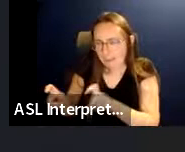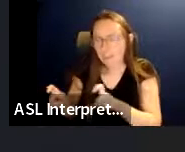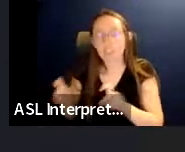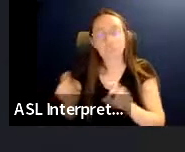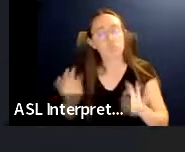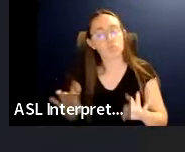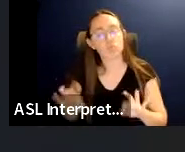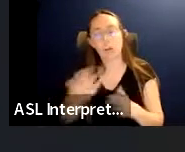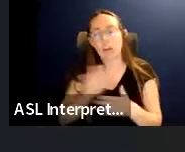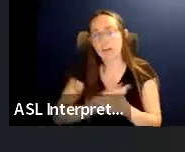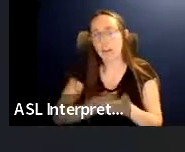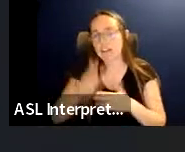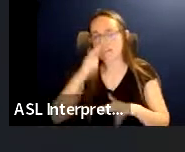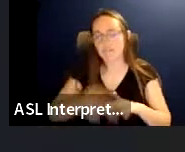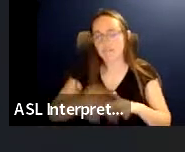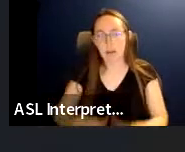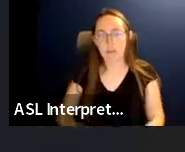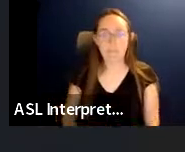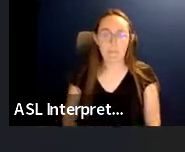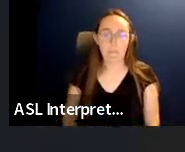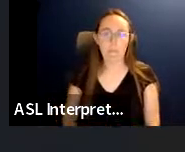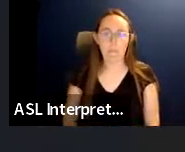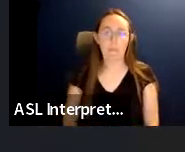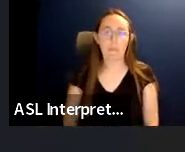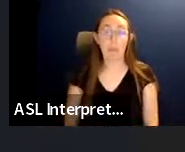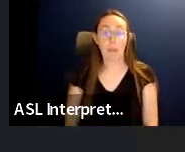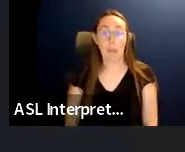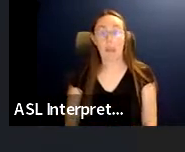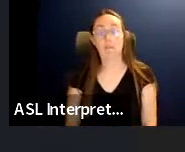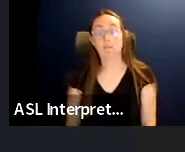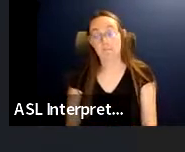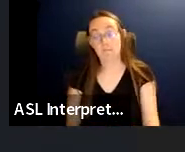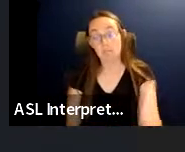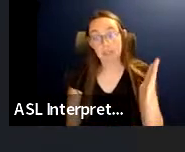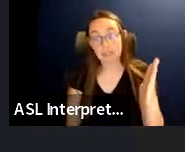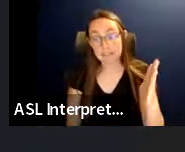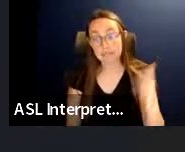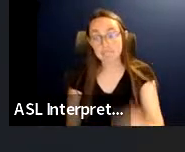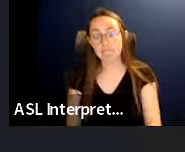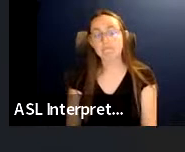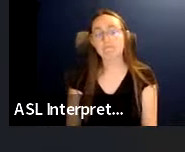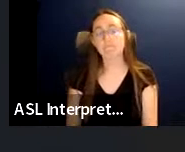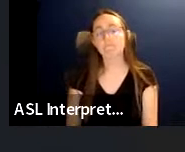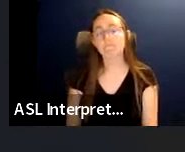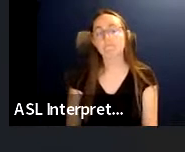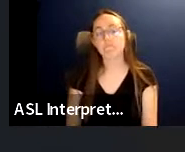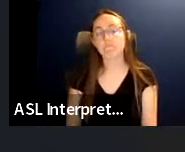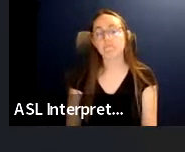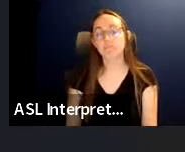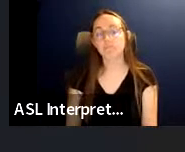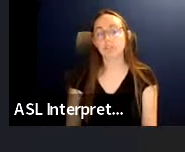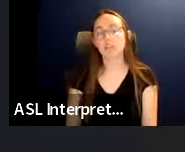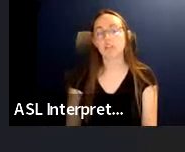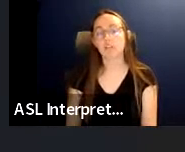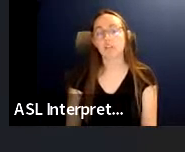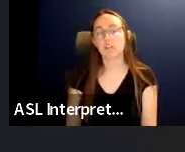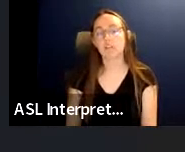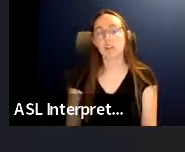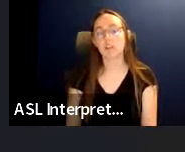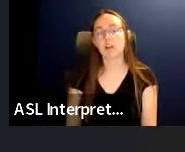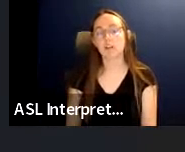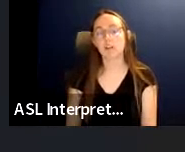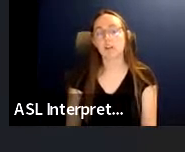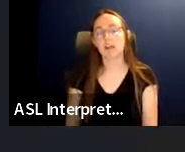material. This I discovered was, it's a telescoping flagpole